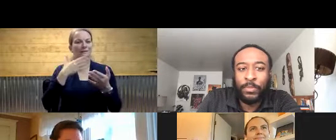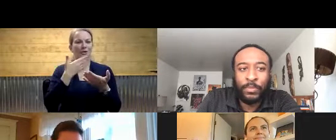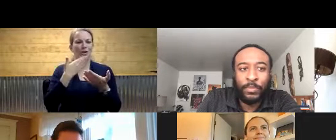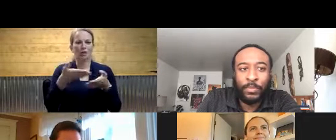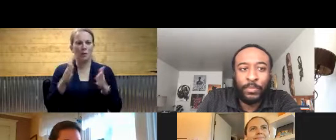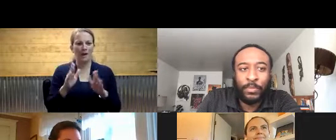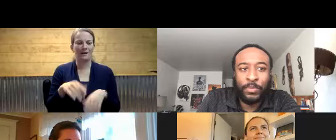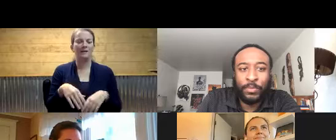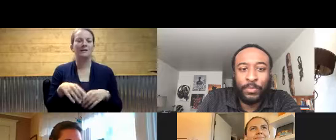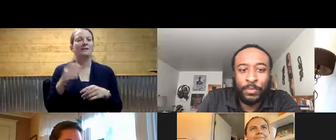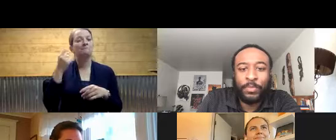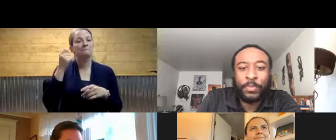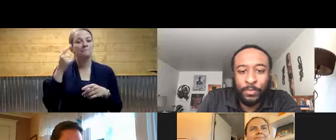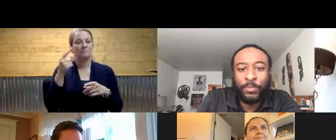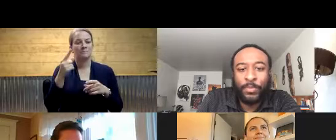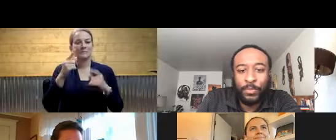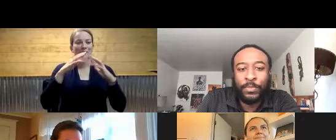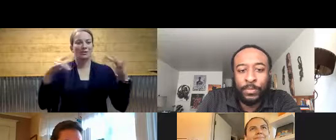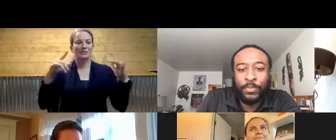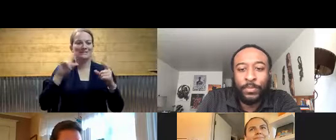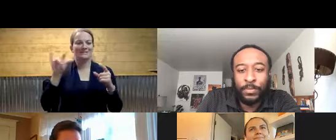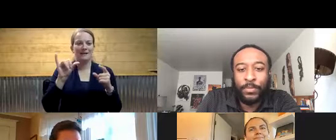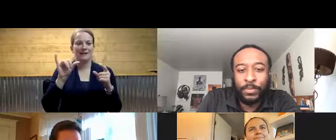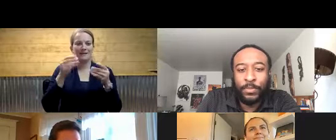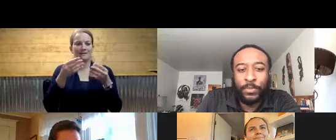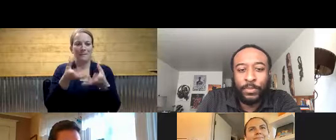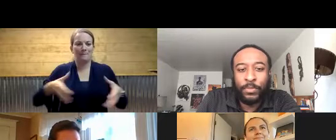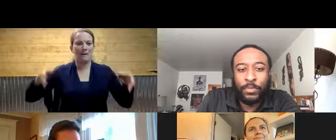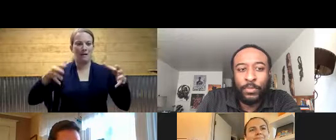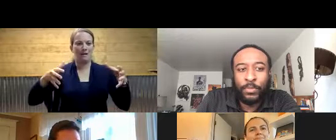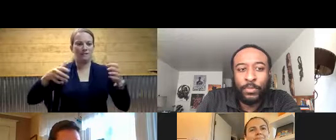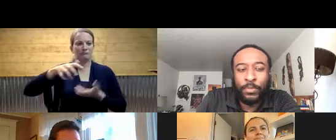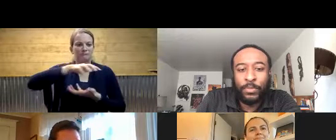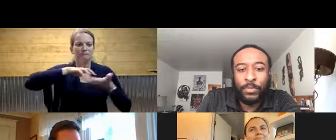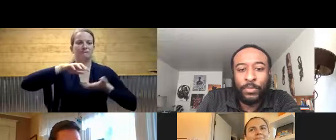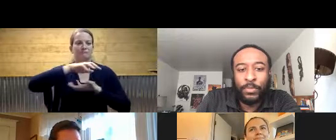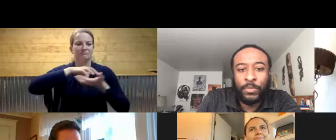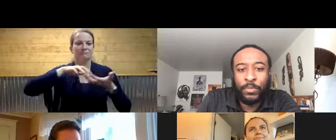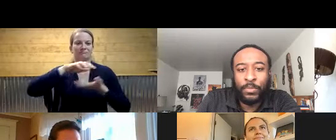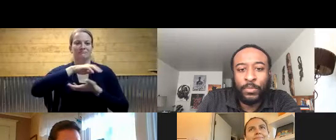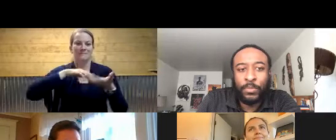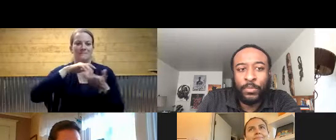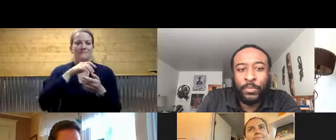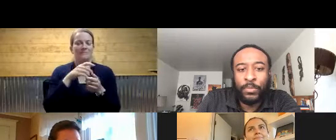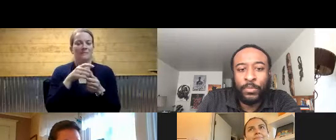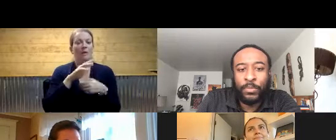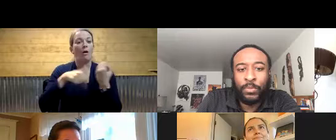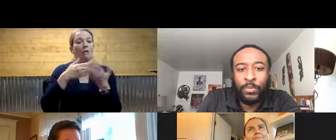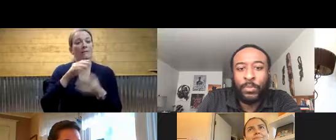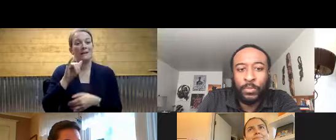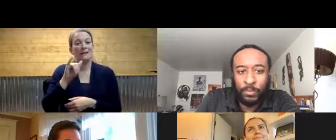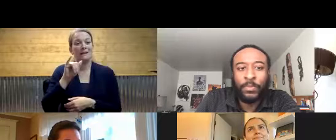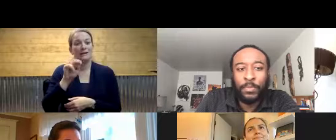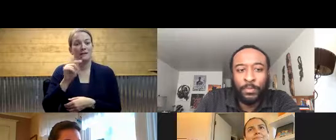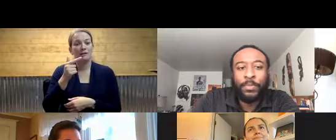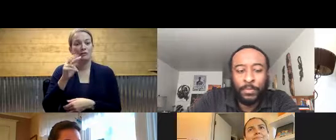individual ingredients in there. And each ingredient is has a different take and has a different like it has a different flavor,